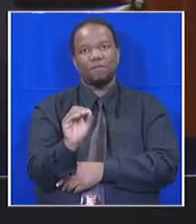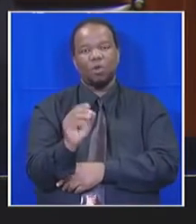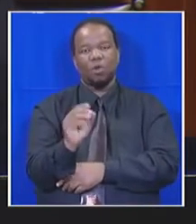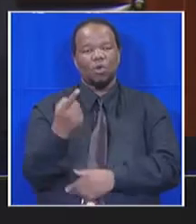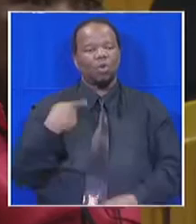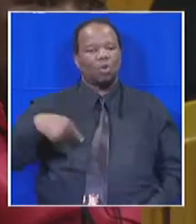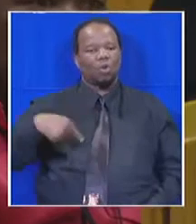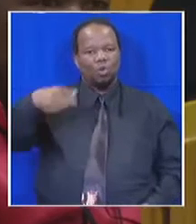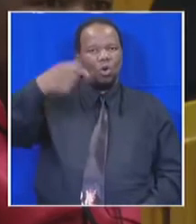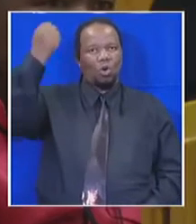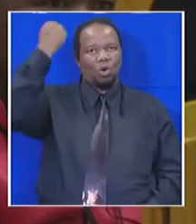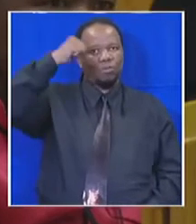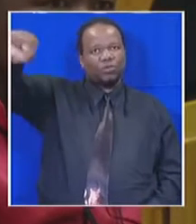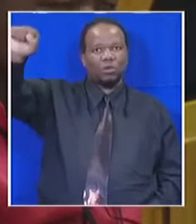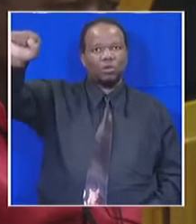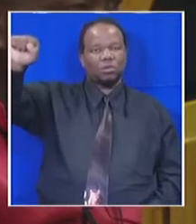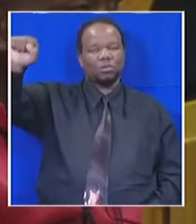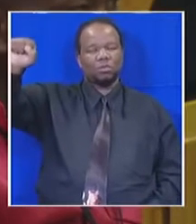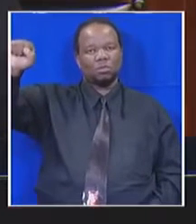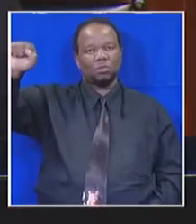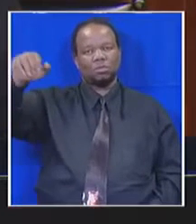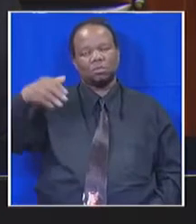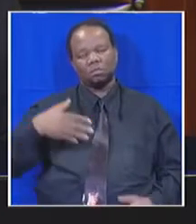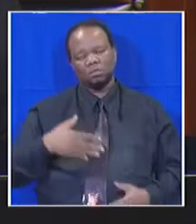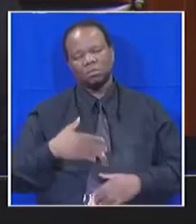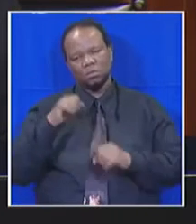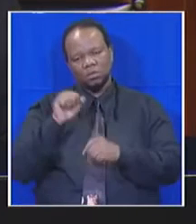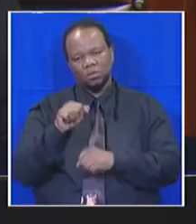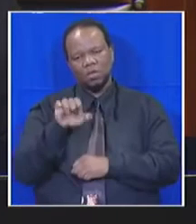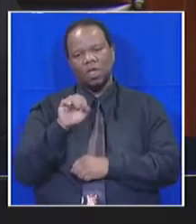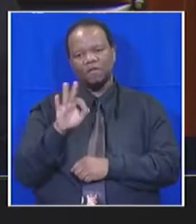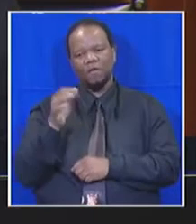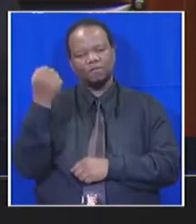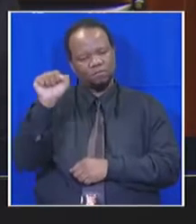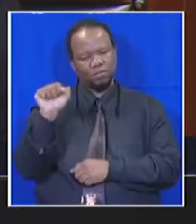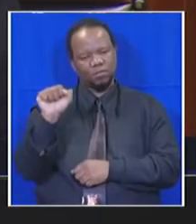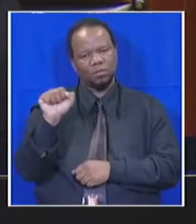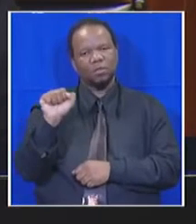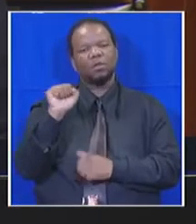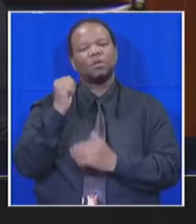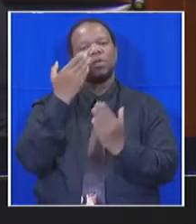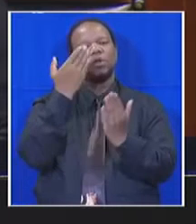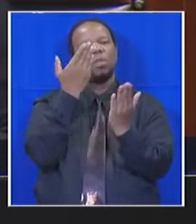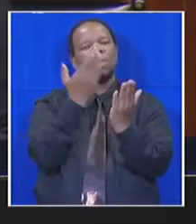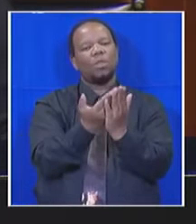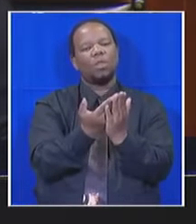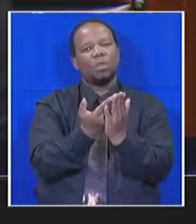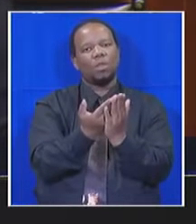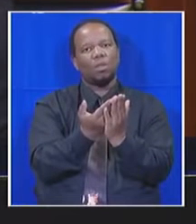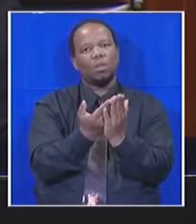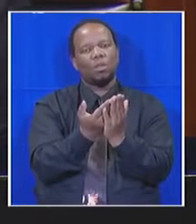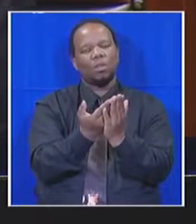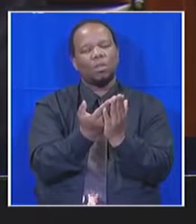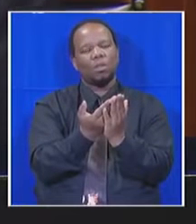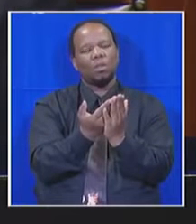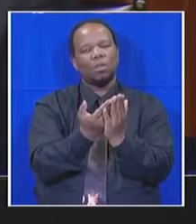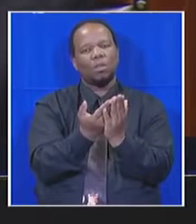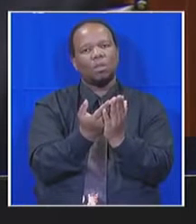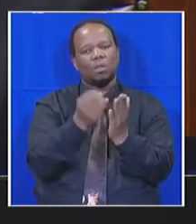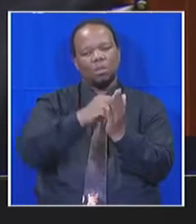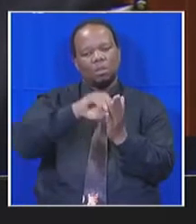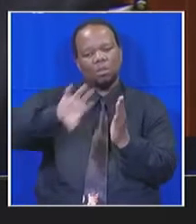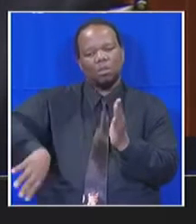object. There is an objection, and the notice of motion, motion without notice